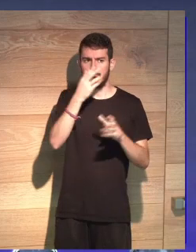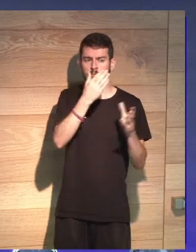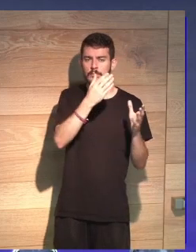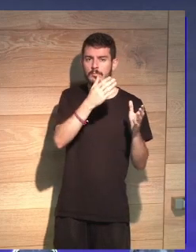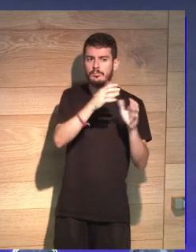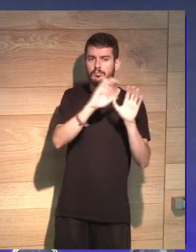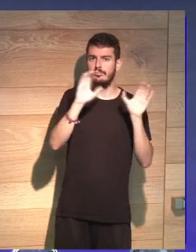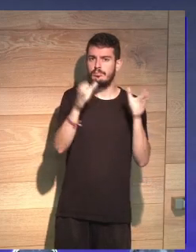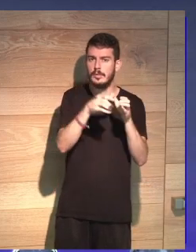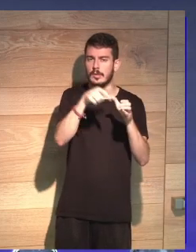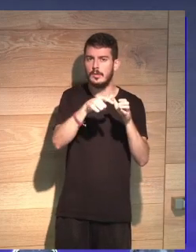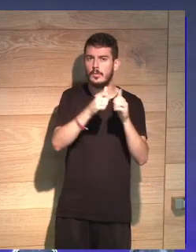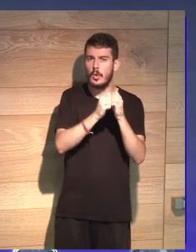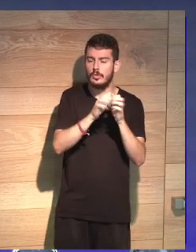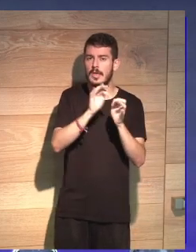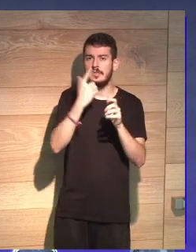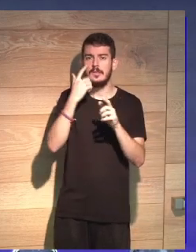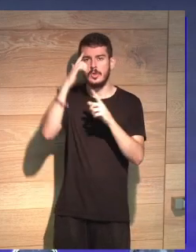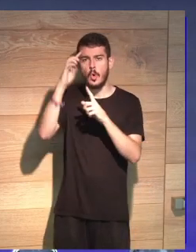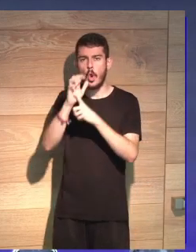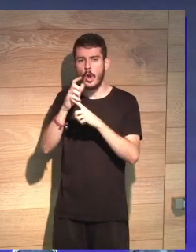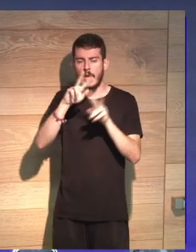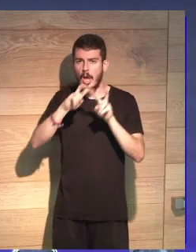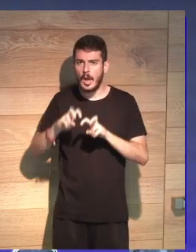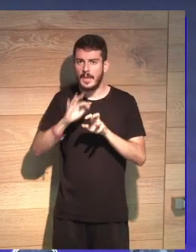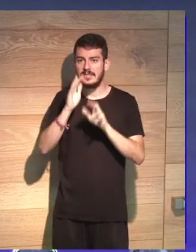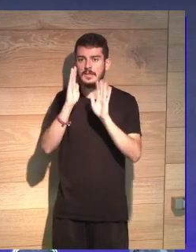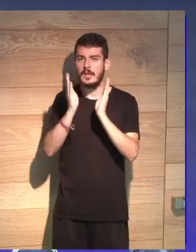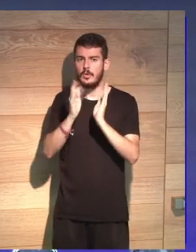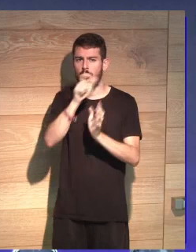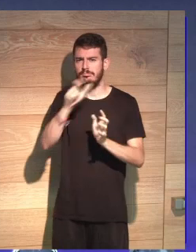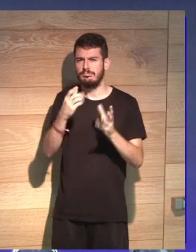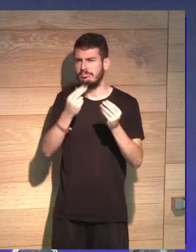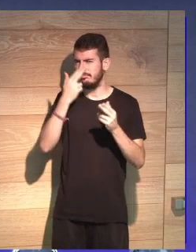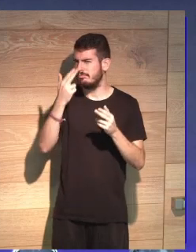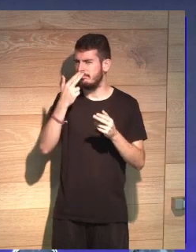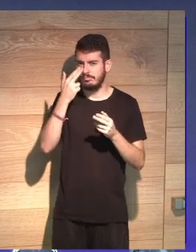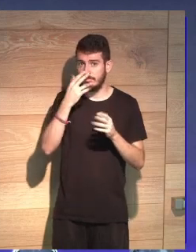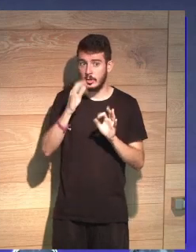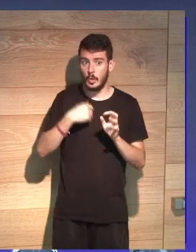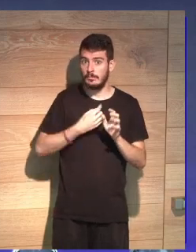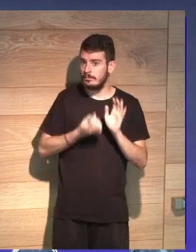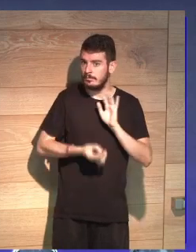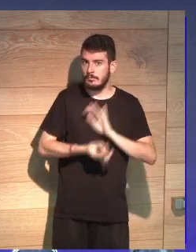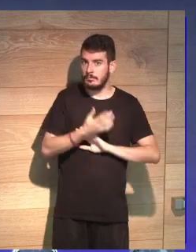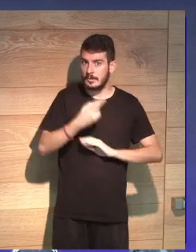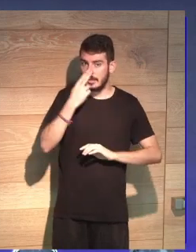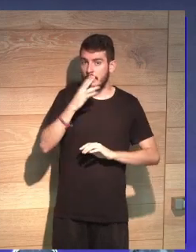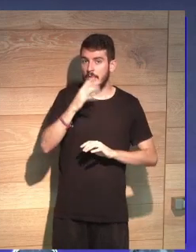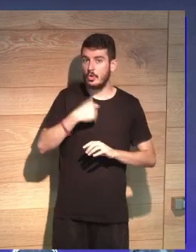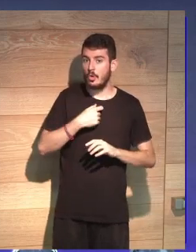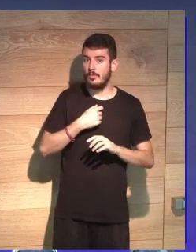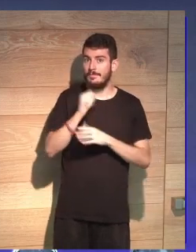representative of all scientists today, but there are so many people interested in this nowadays and in treating patients, among other